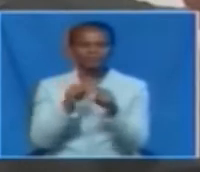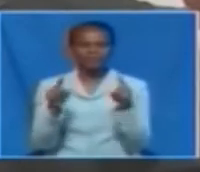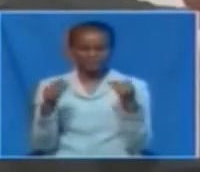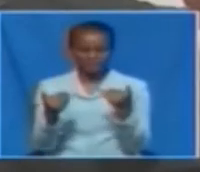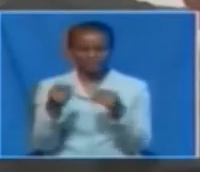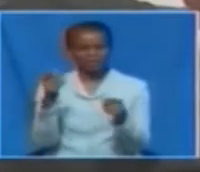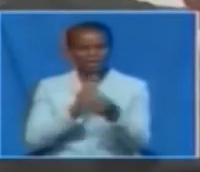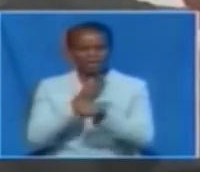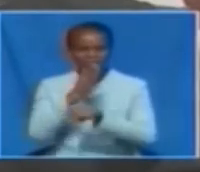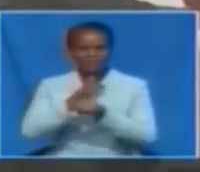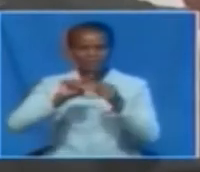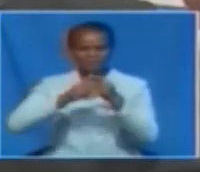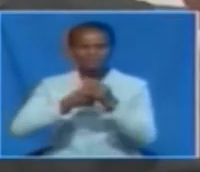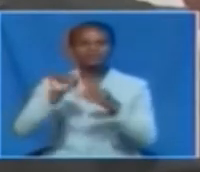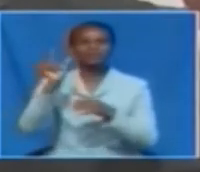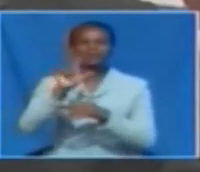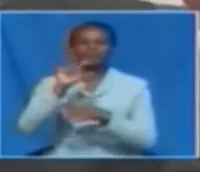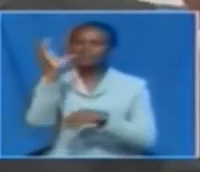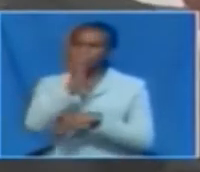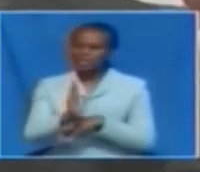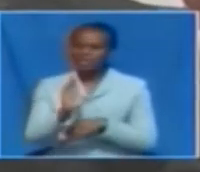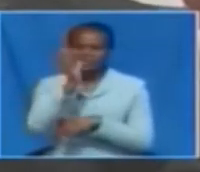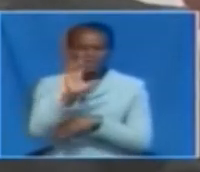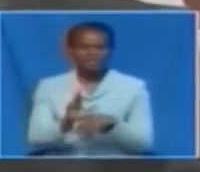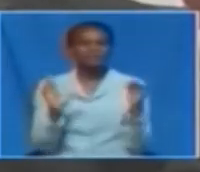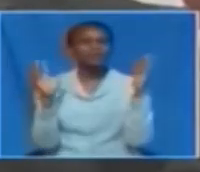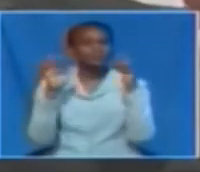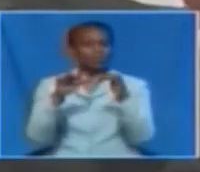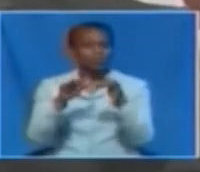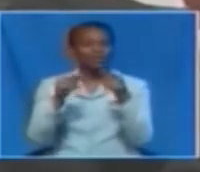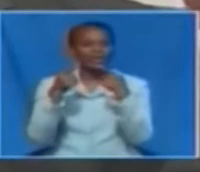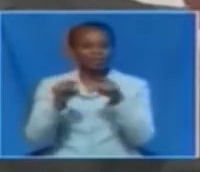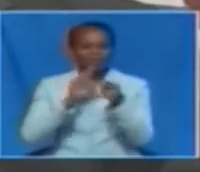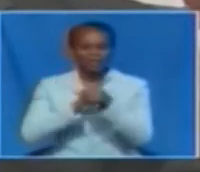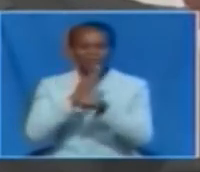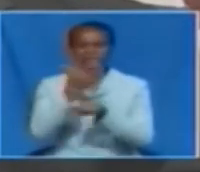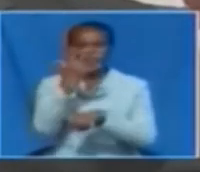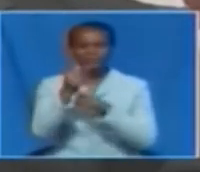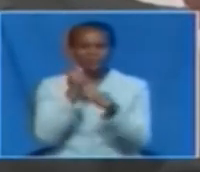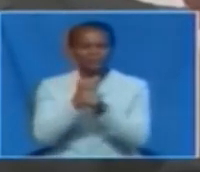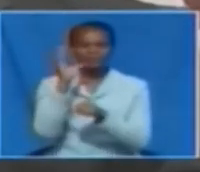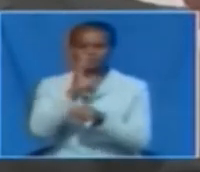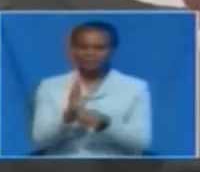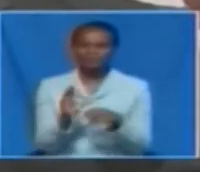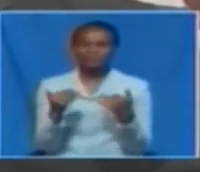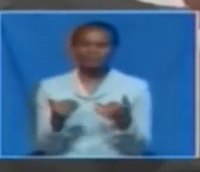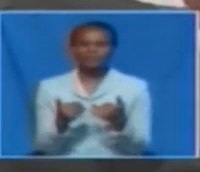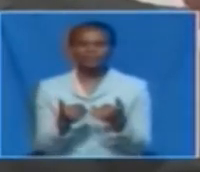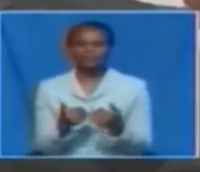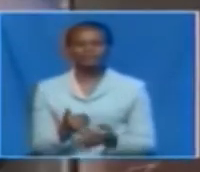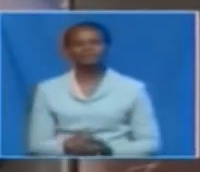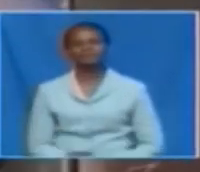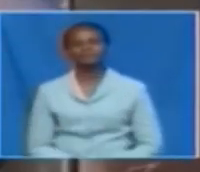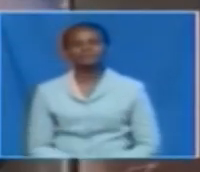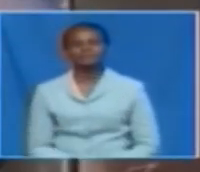since the inception of MMD, there has never been a convention that has been held after 5 years. Never. So your party hasn't been that democratic